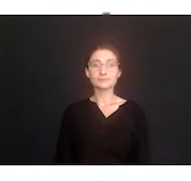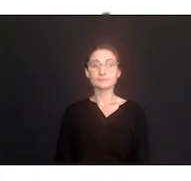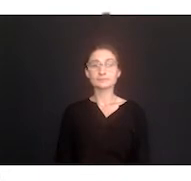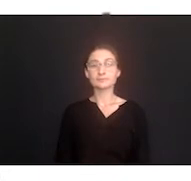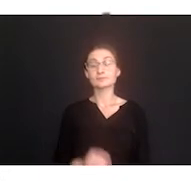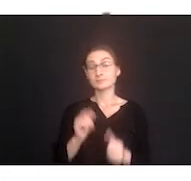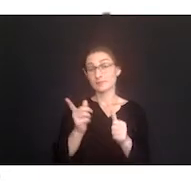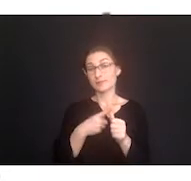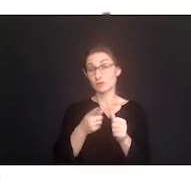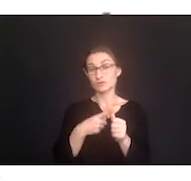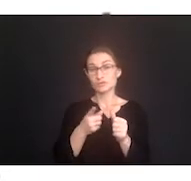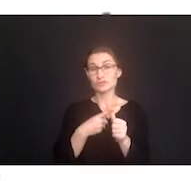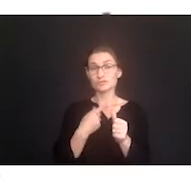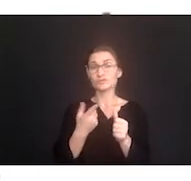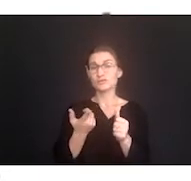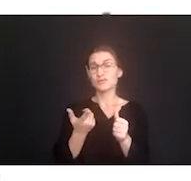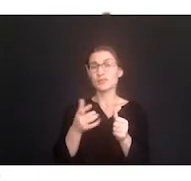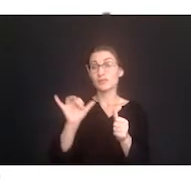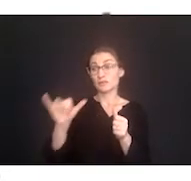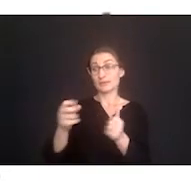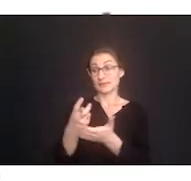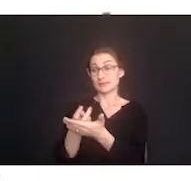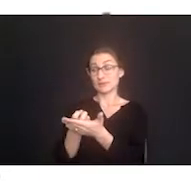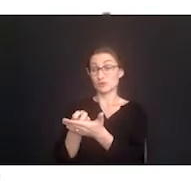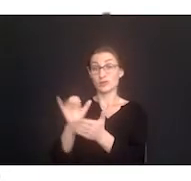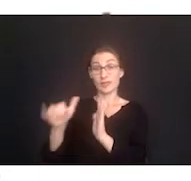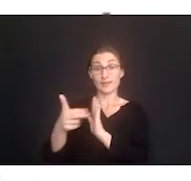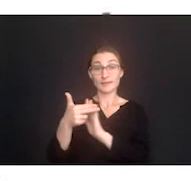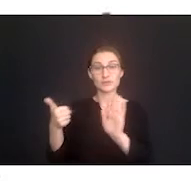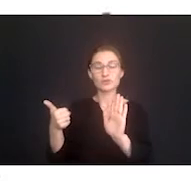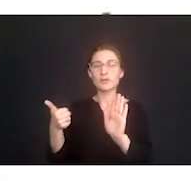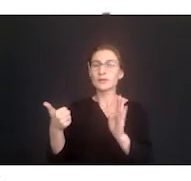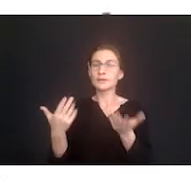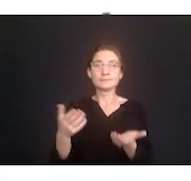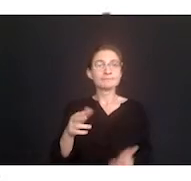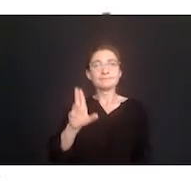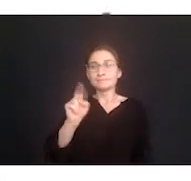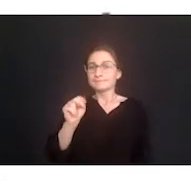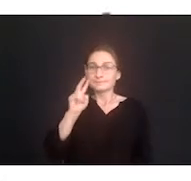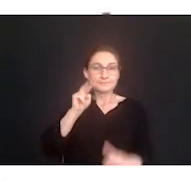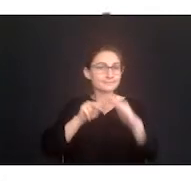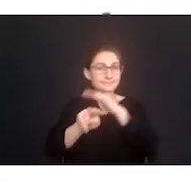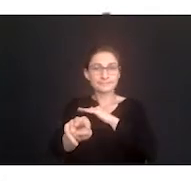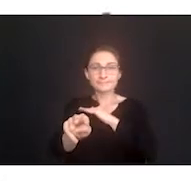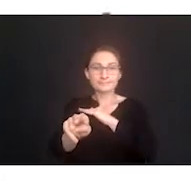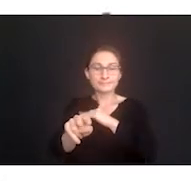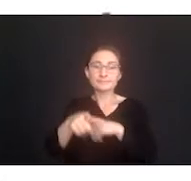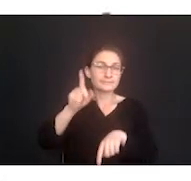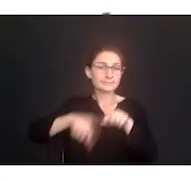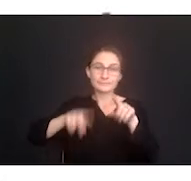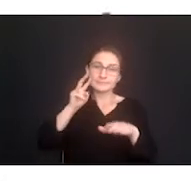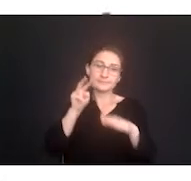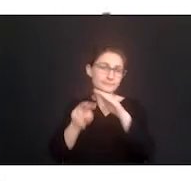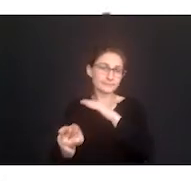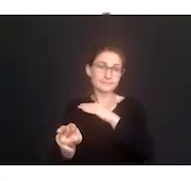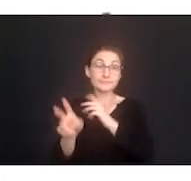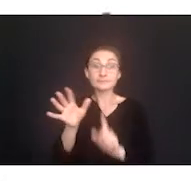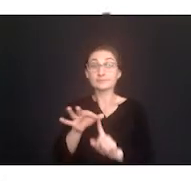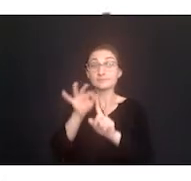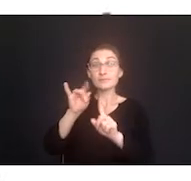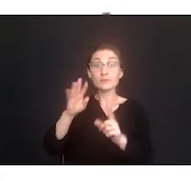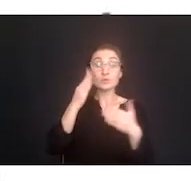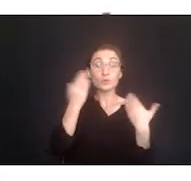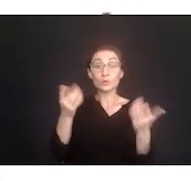very nature of epilepsy and of seizures means that it's unpredictable. You don't know when it's going to happen, especially if you don't know